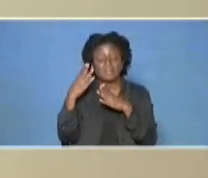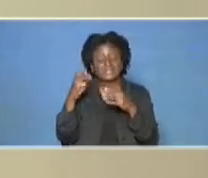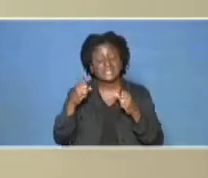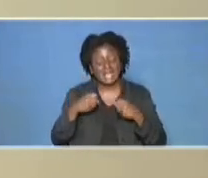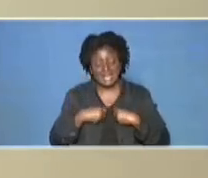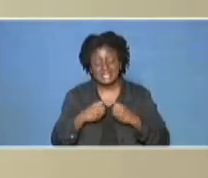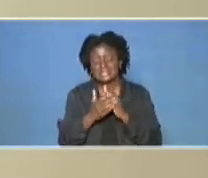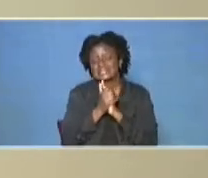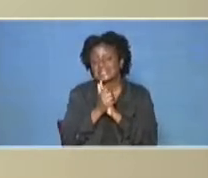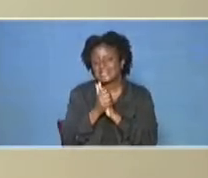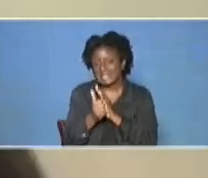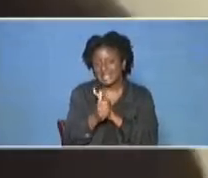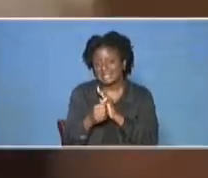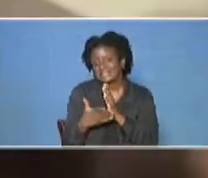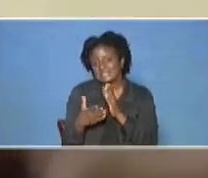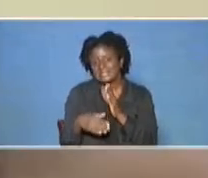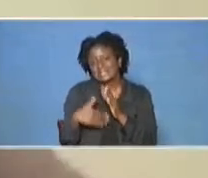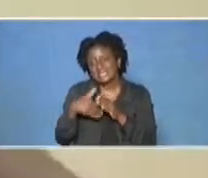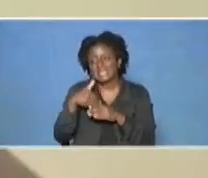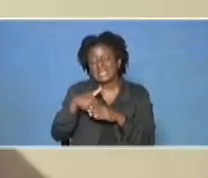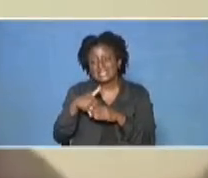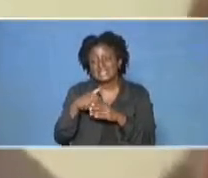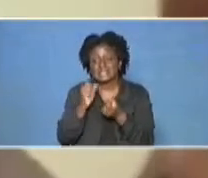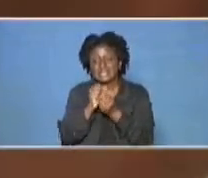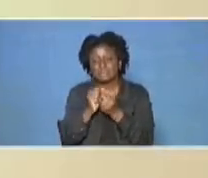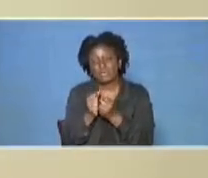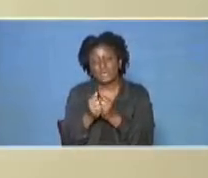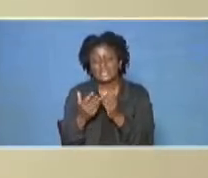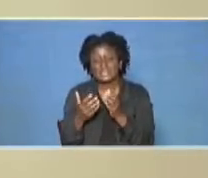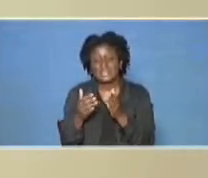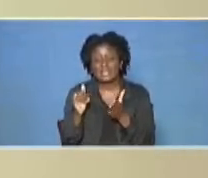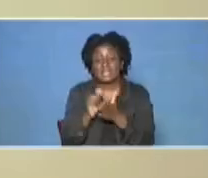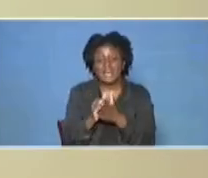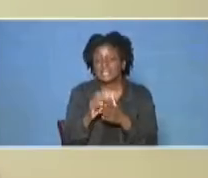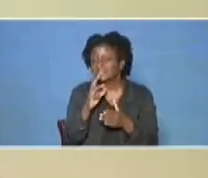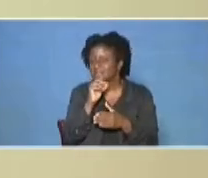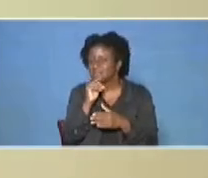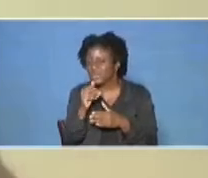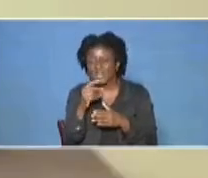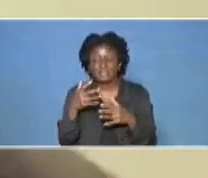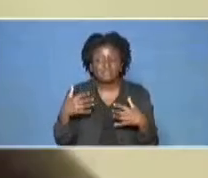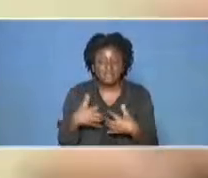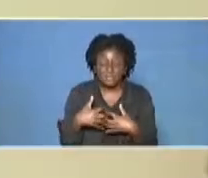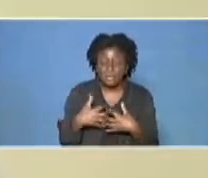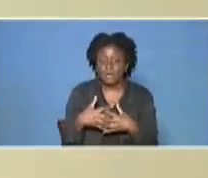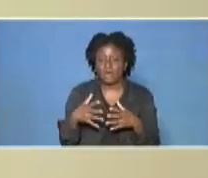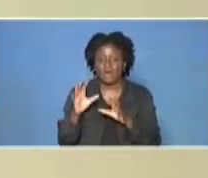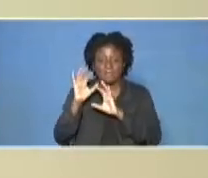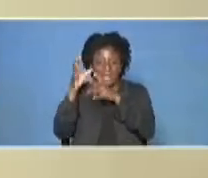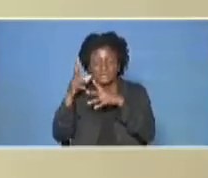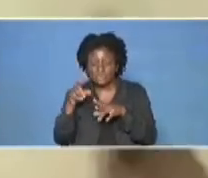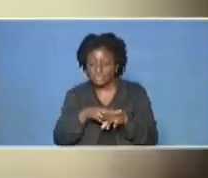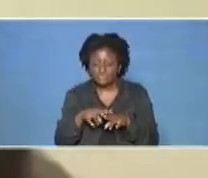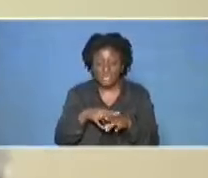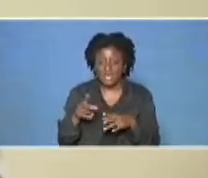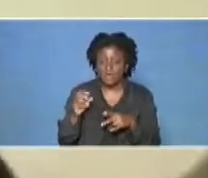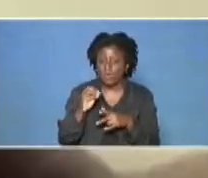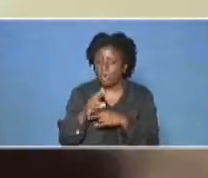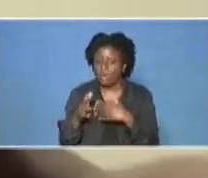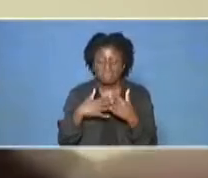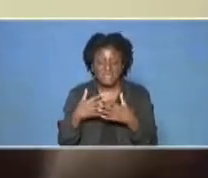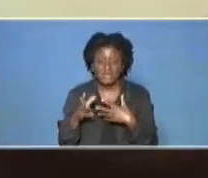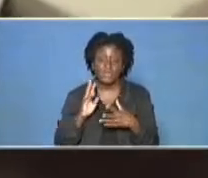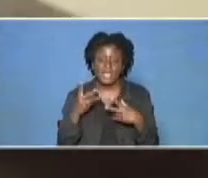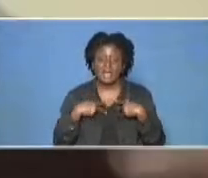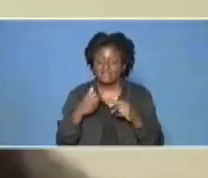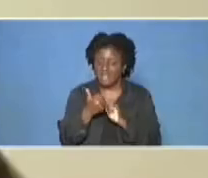talent outside. I mean, in sports that aren't football, basketball, track, or whatever. We have athletes who